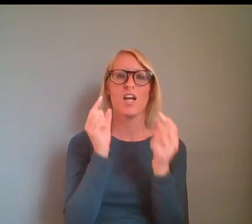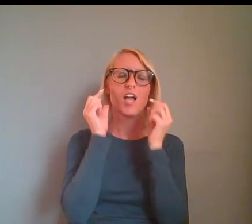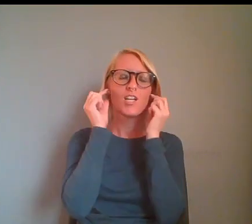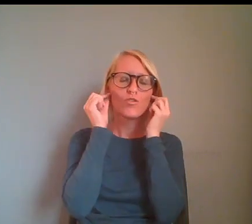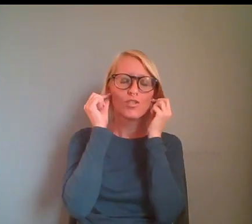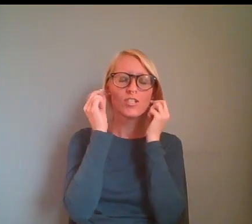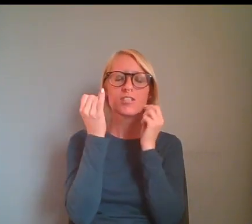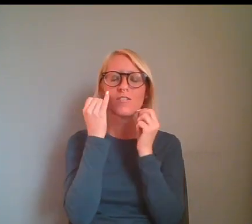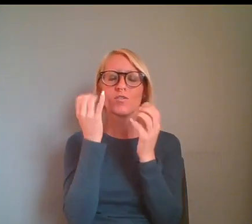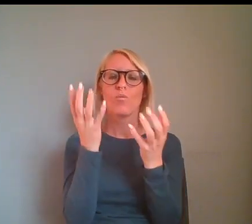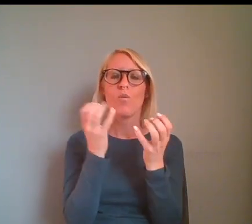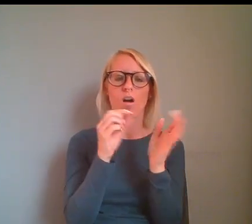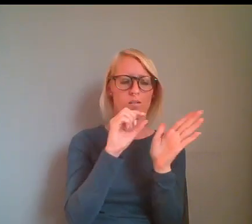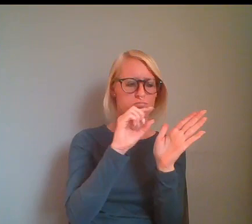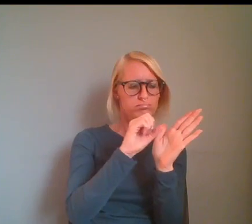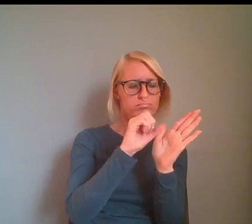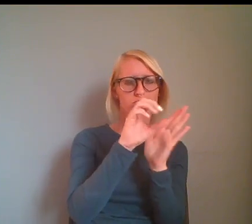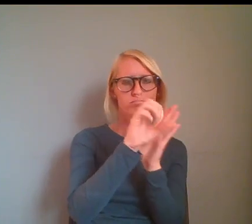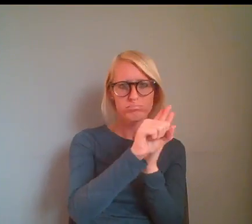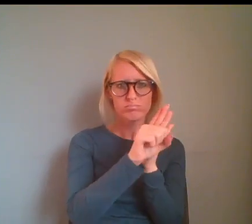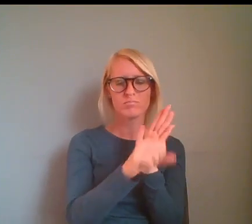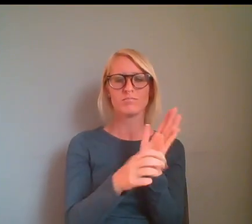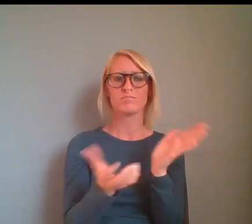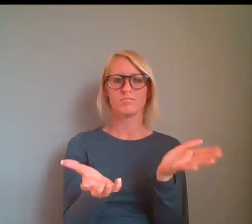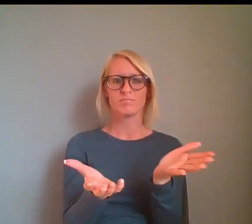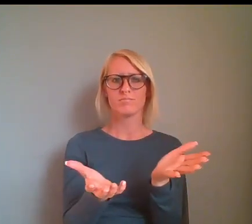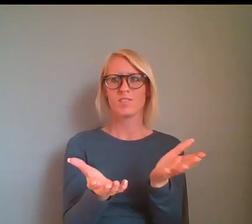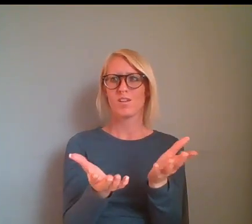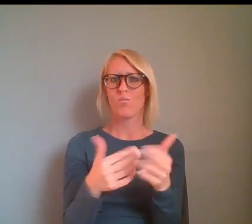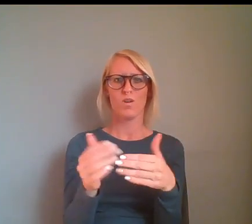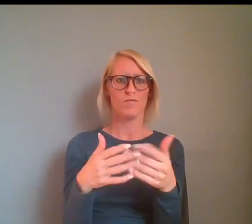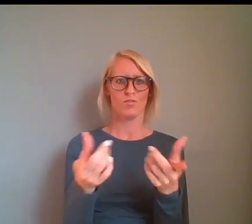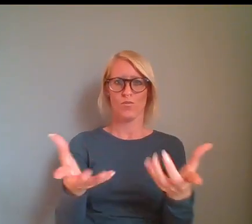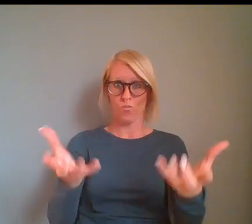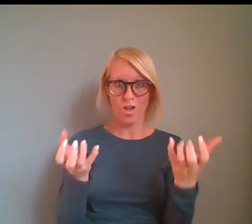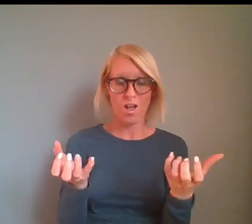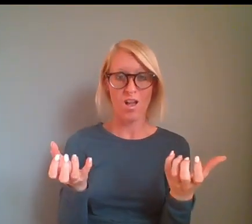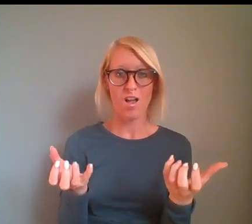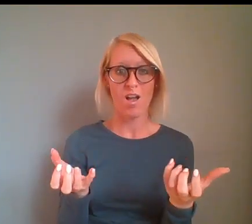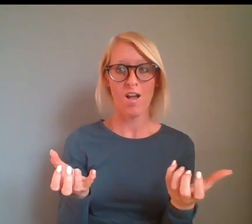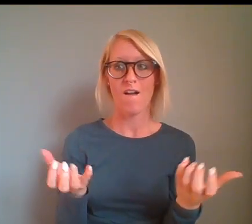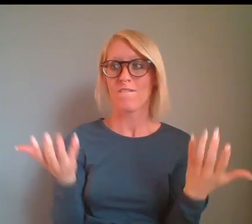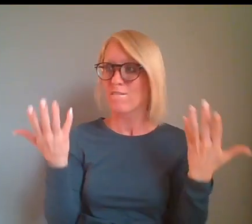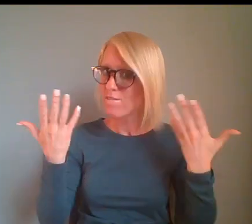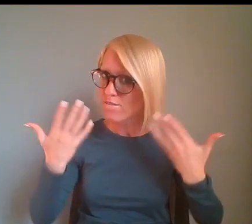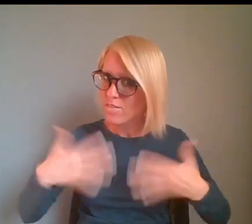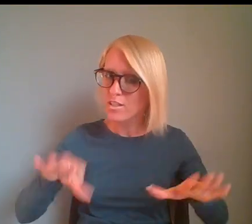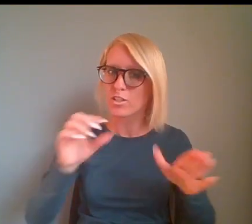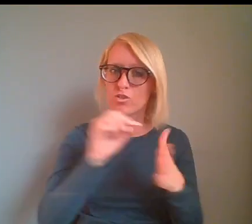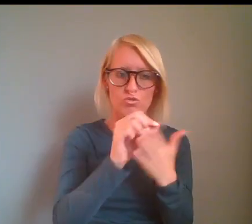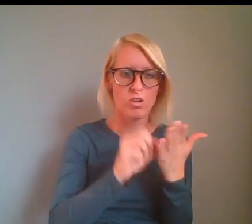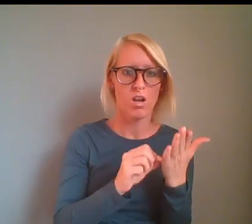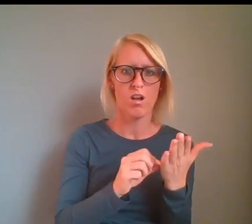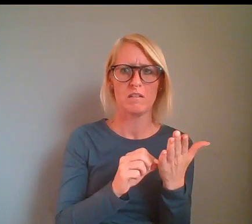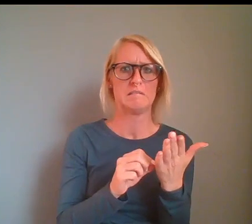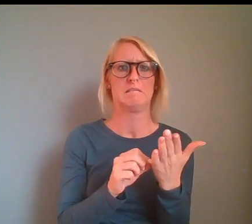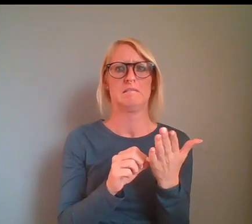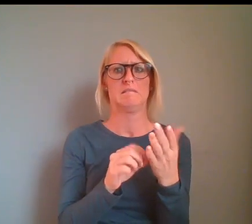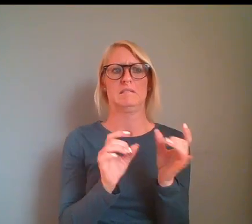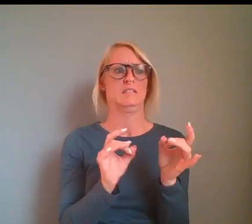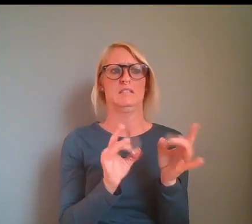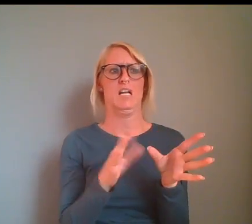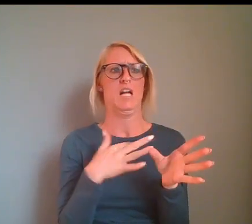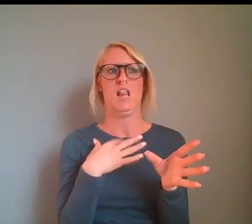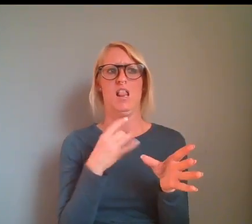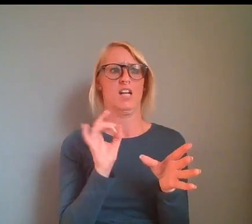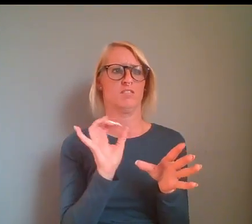if you want, big earrings. You can do whatever you want. And then after you draw it, you go, ooh, I don't like that.